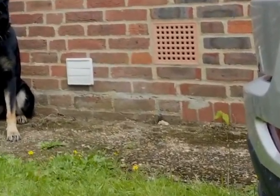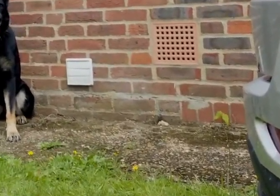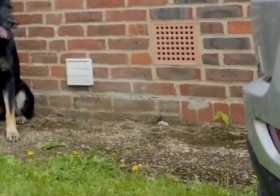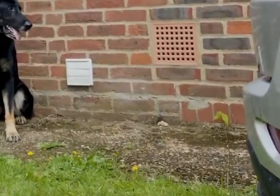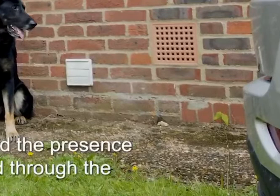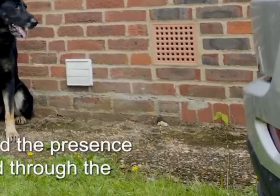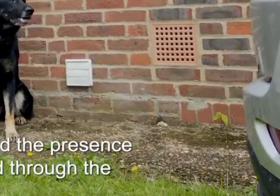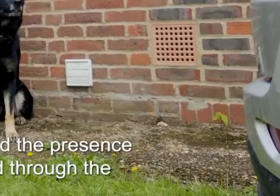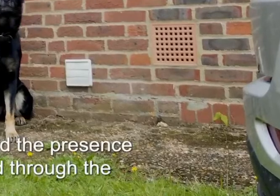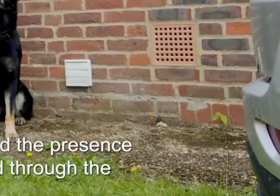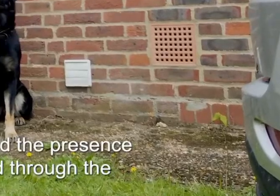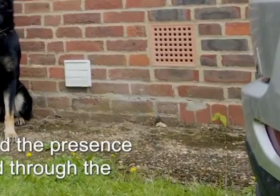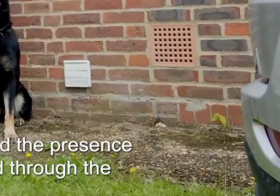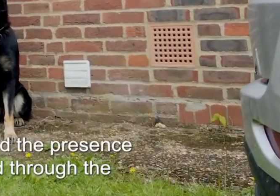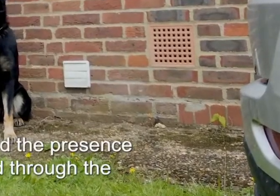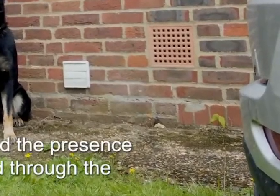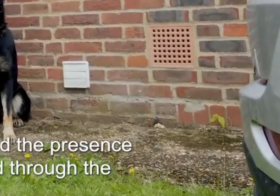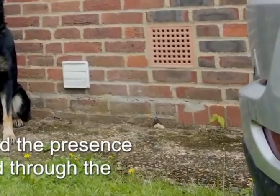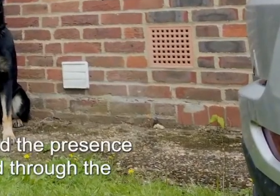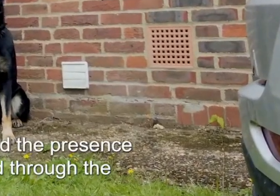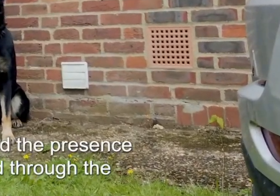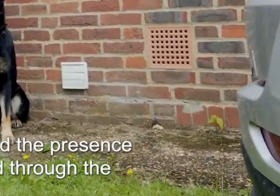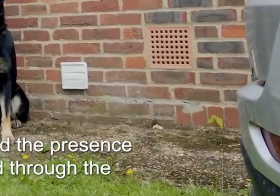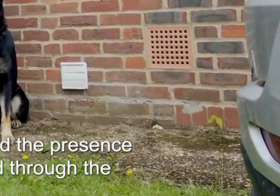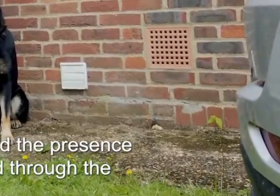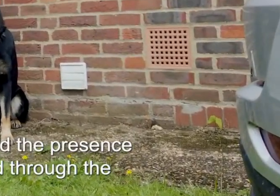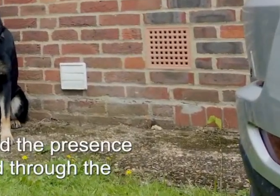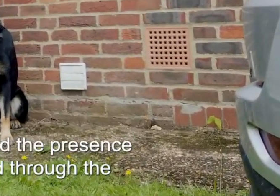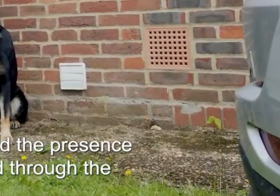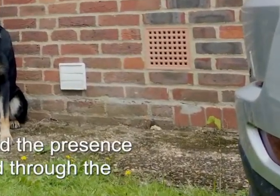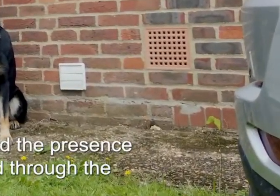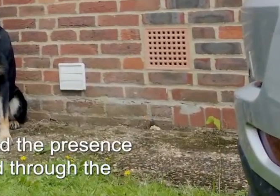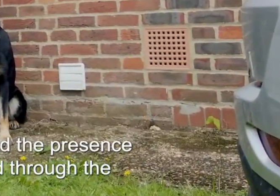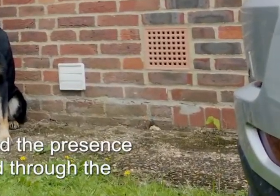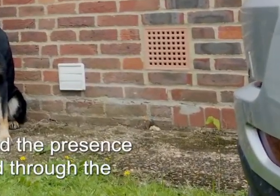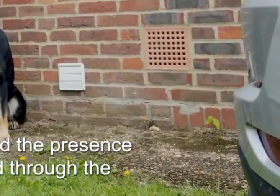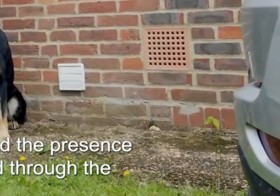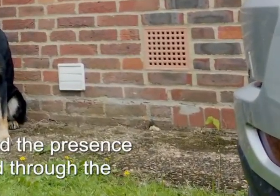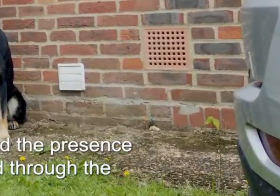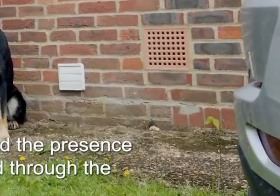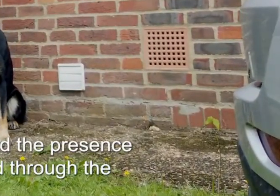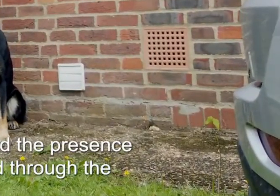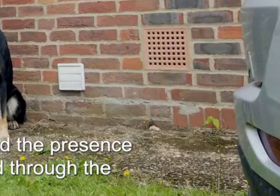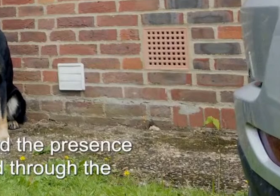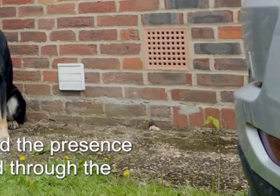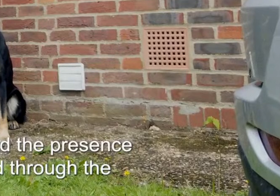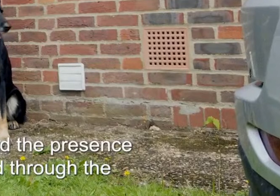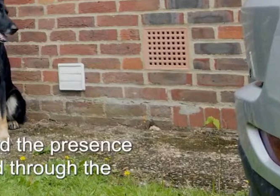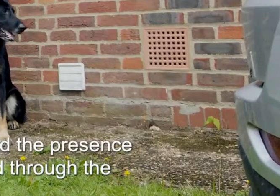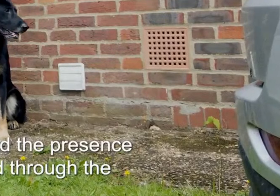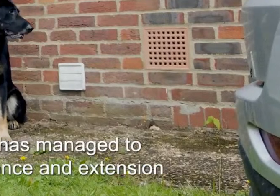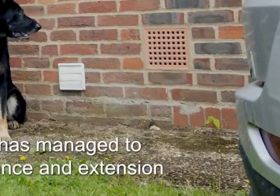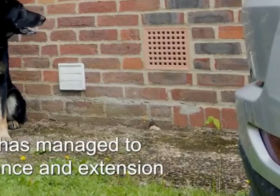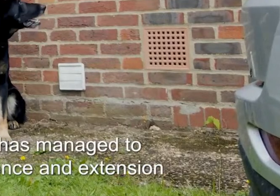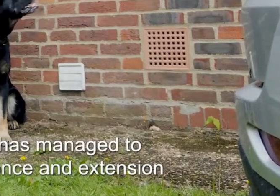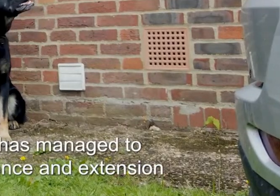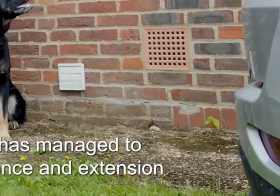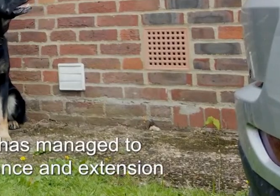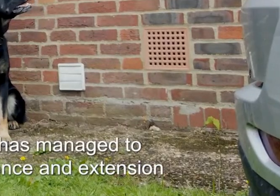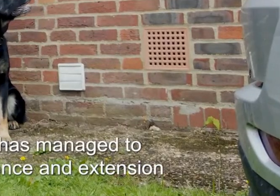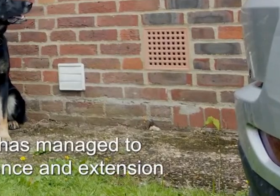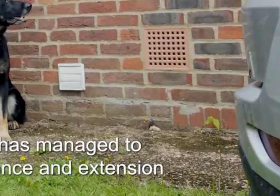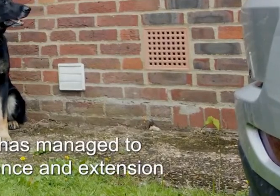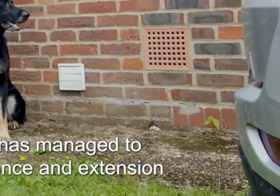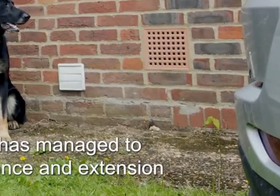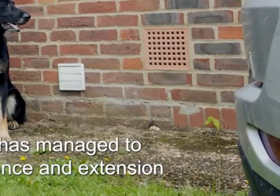fence, she's put her head through and indicated the presence of a person. As I've looked through, the person that we were